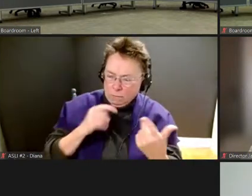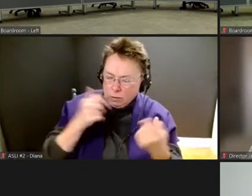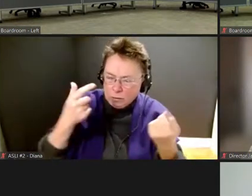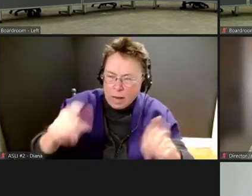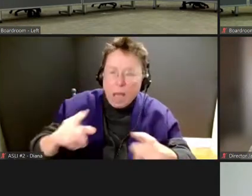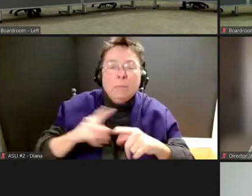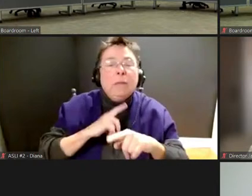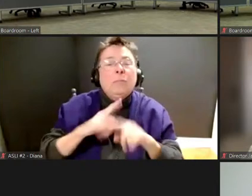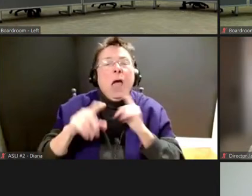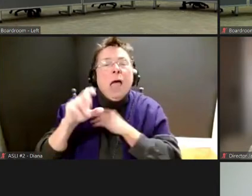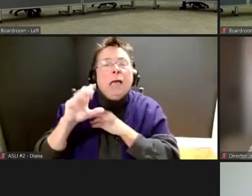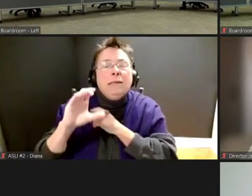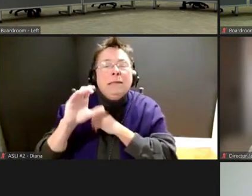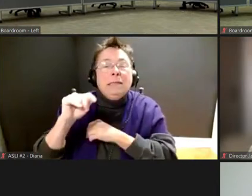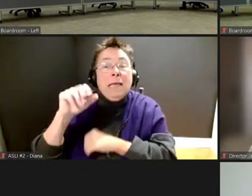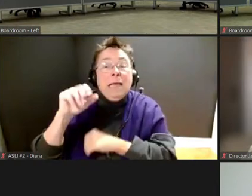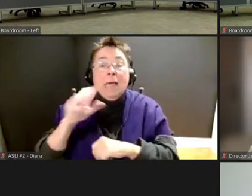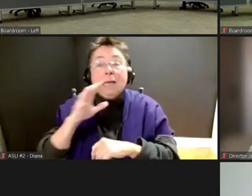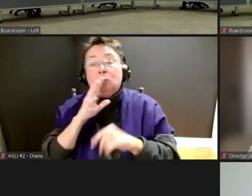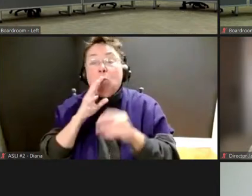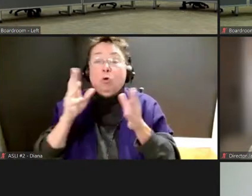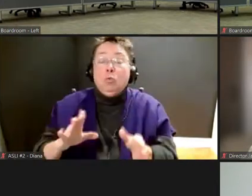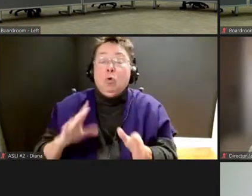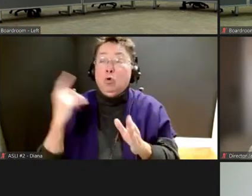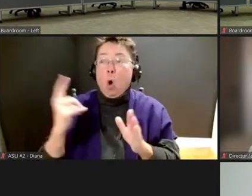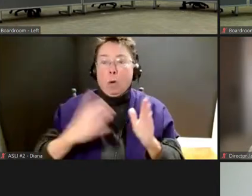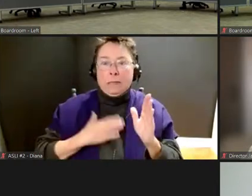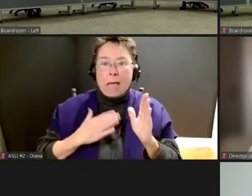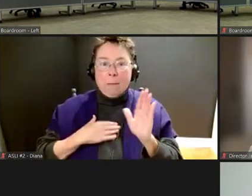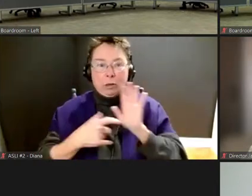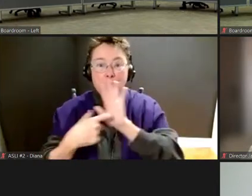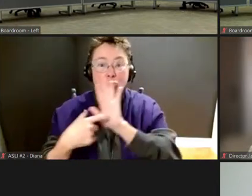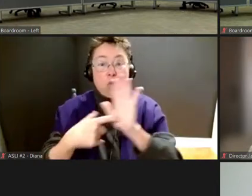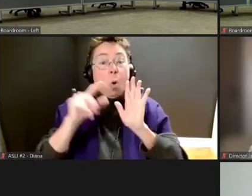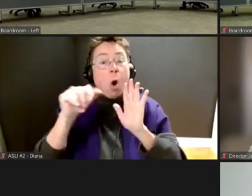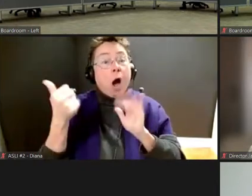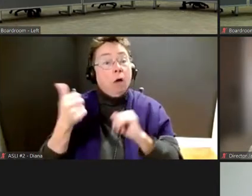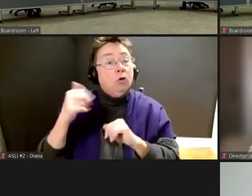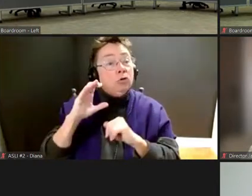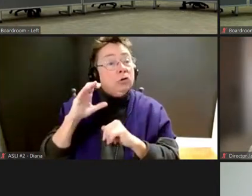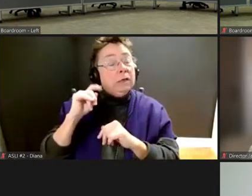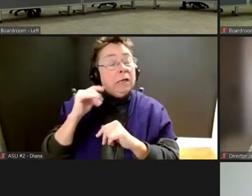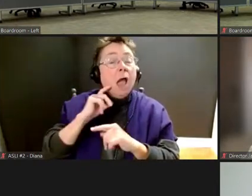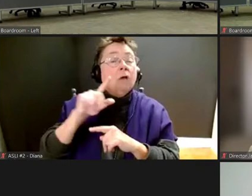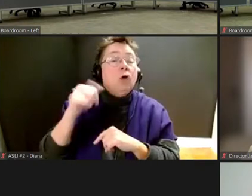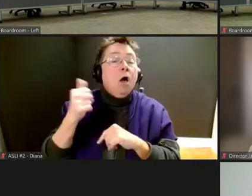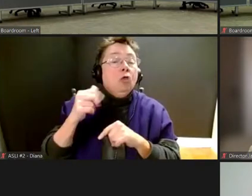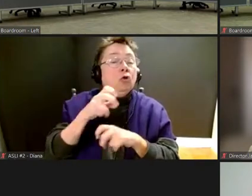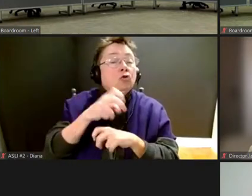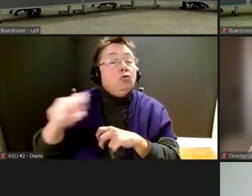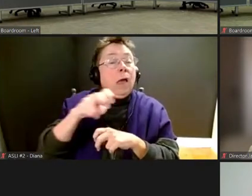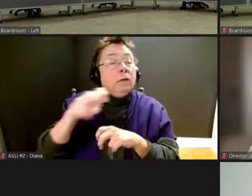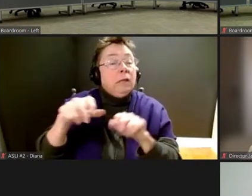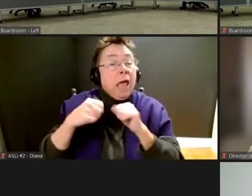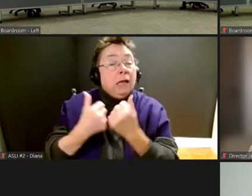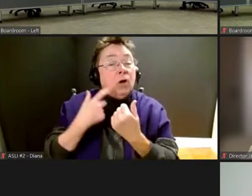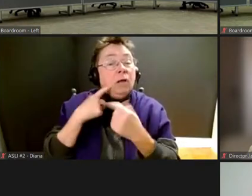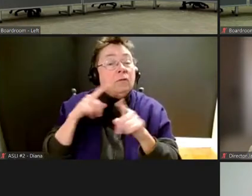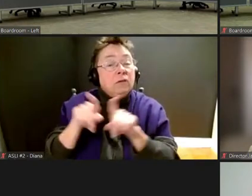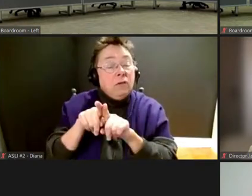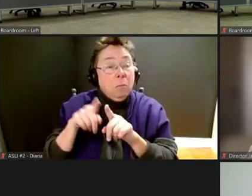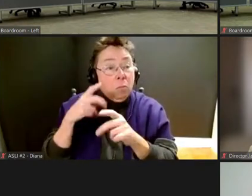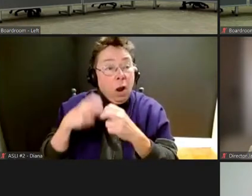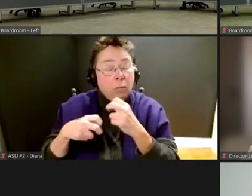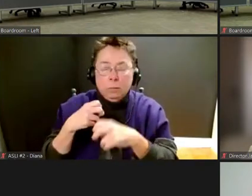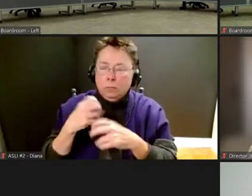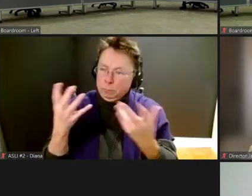Brian Steele is always eager to get under the defensive and point out that other transit agencies are experiencing the same issue. Sure, the labor market is challenging across